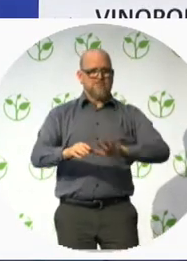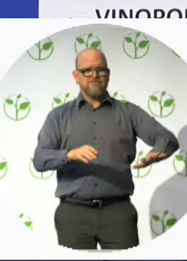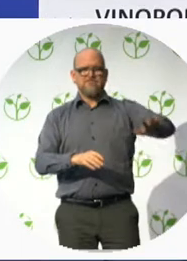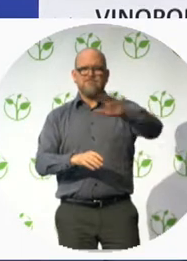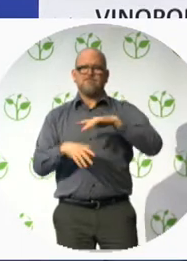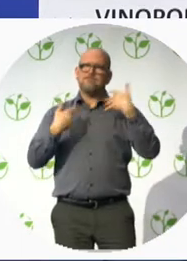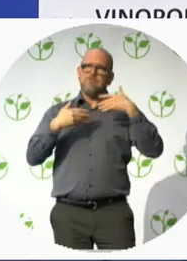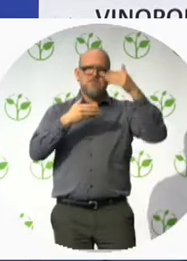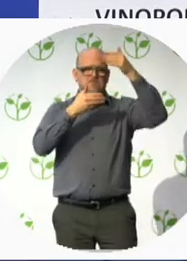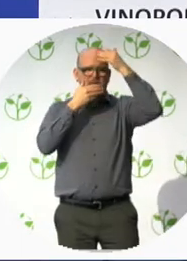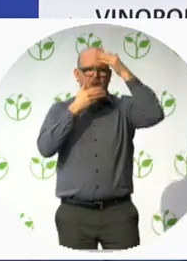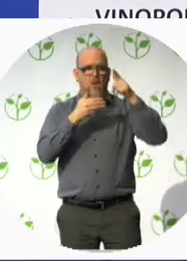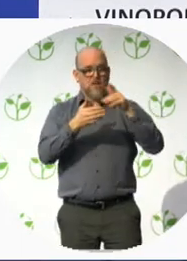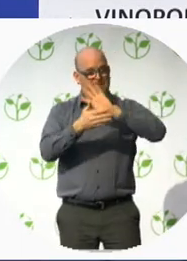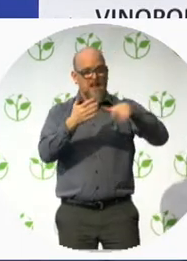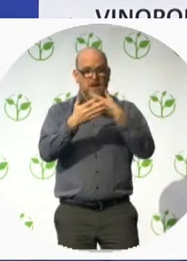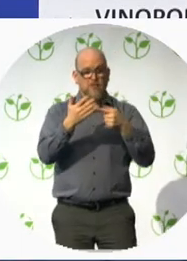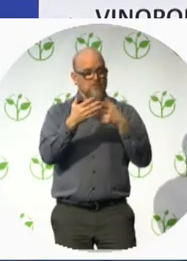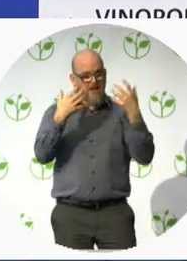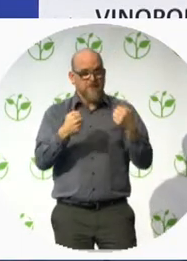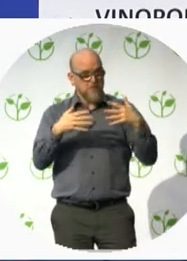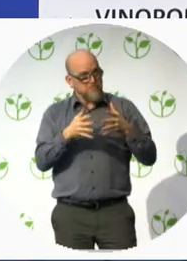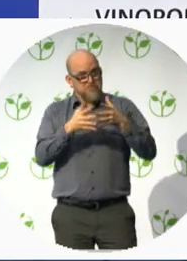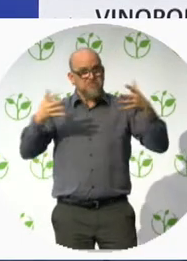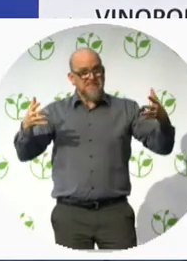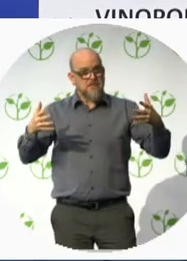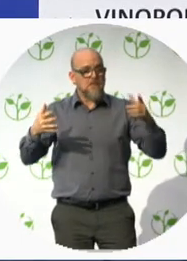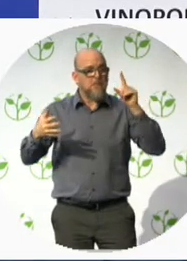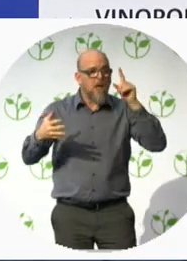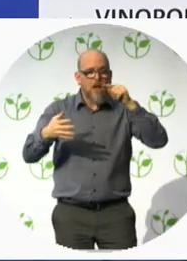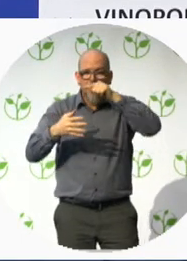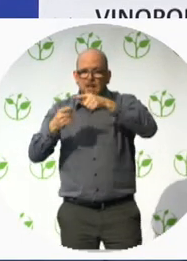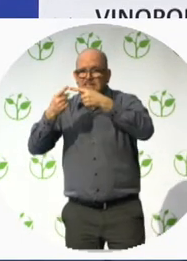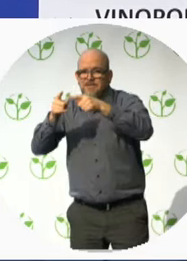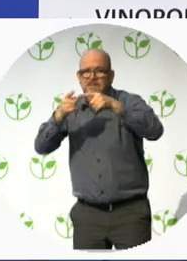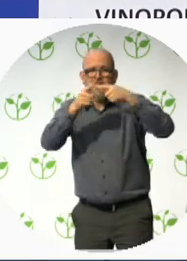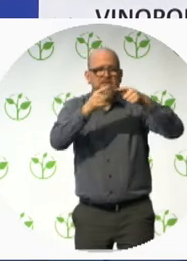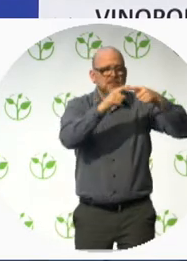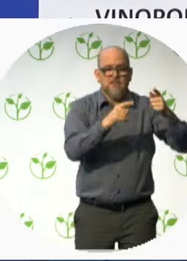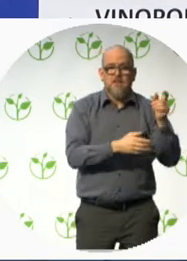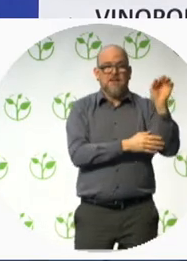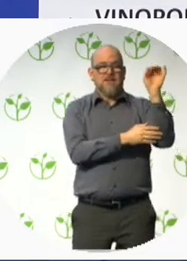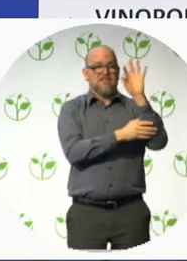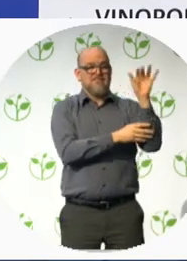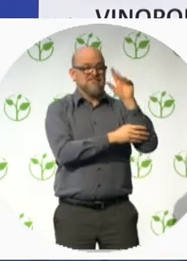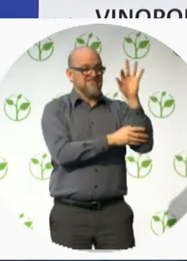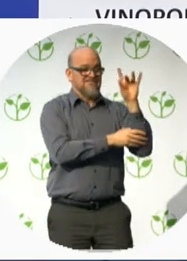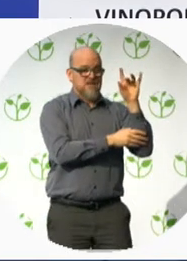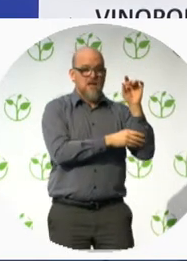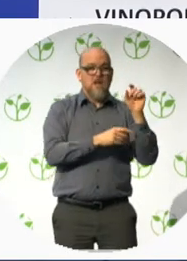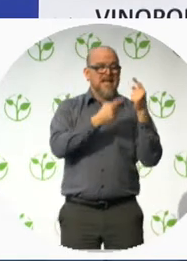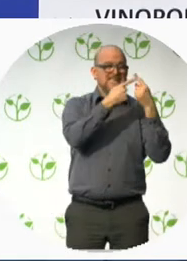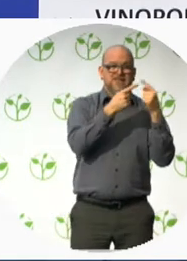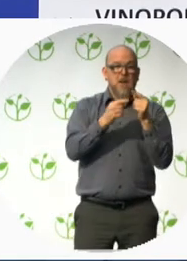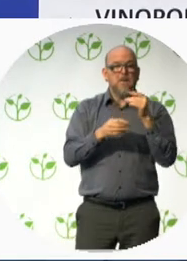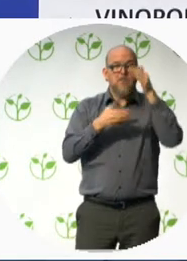Sign Language, including we found four different kinds of fingerspelling. Shocker. So we created an